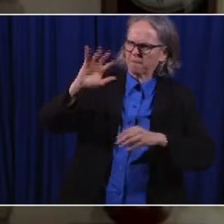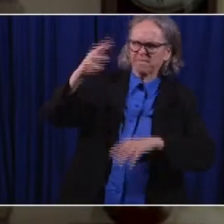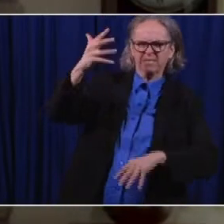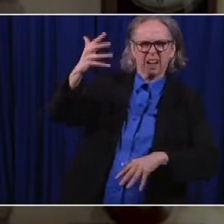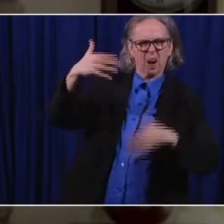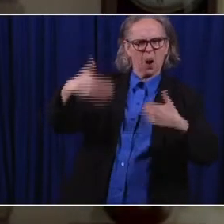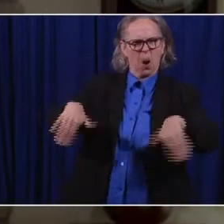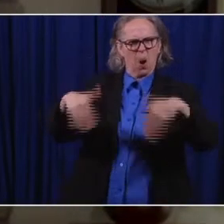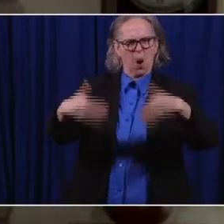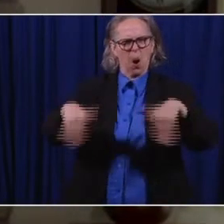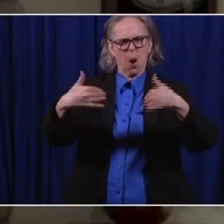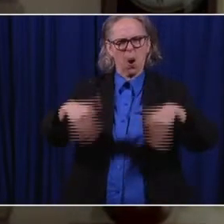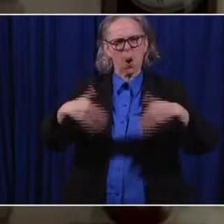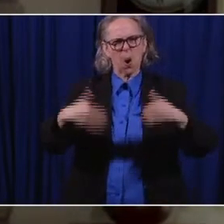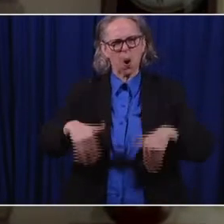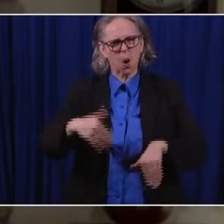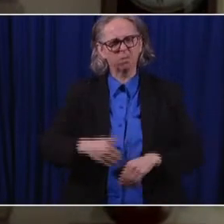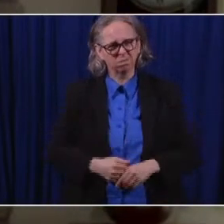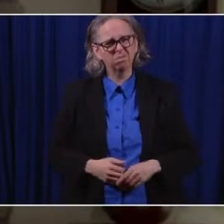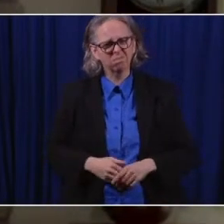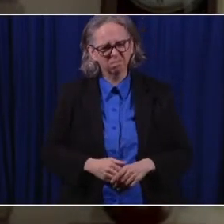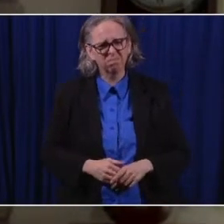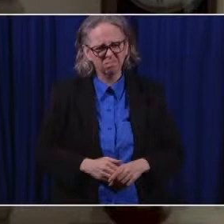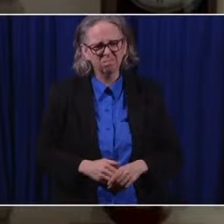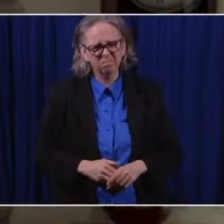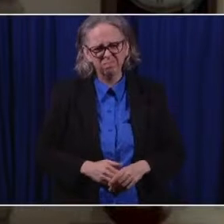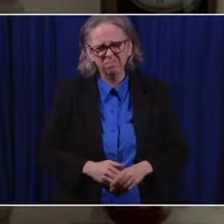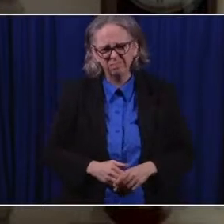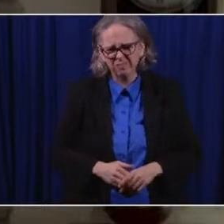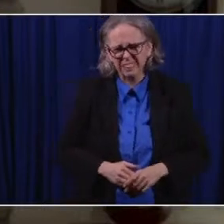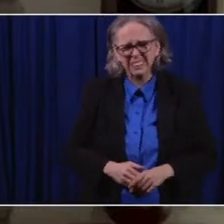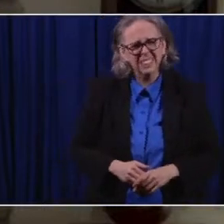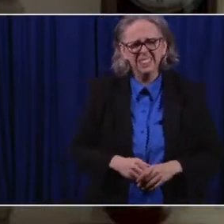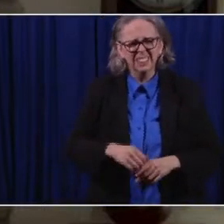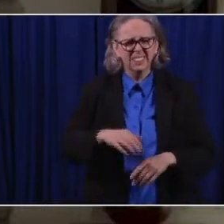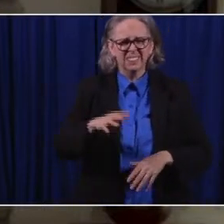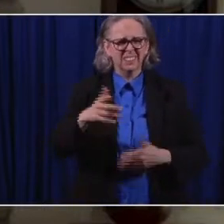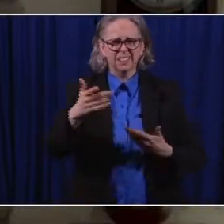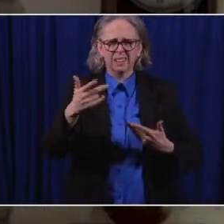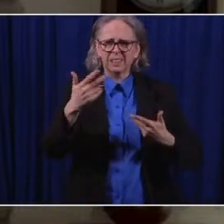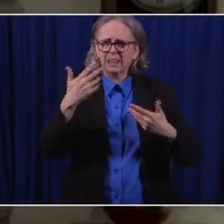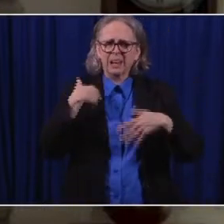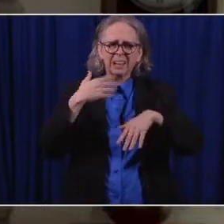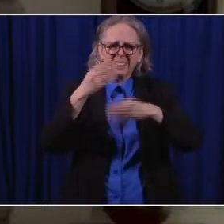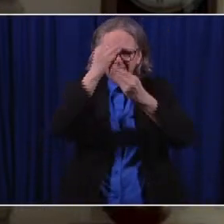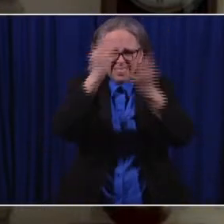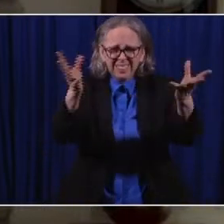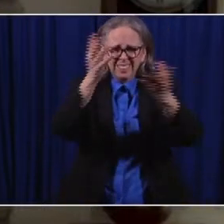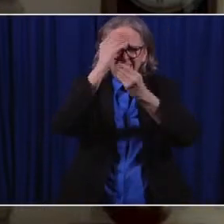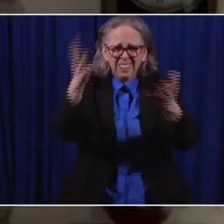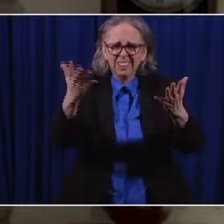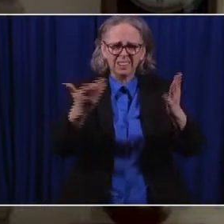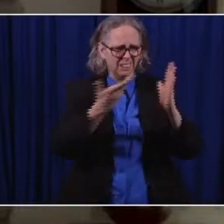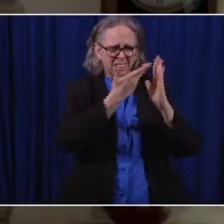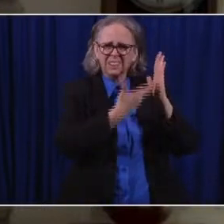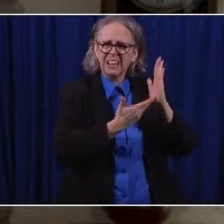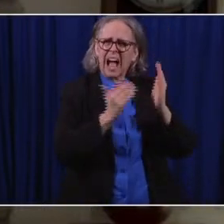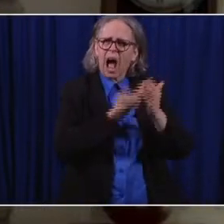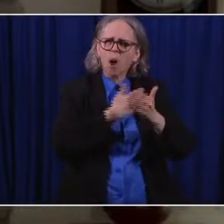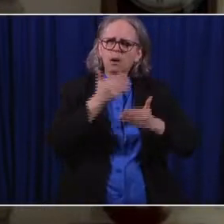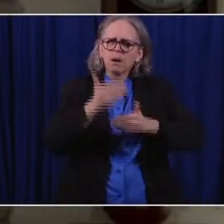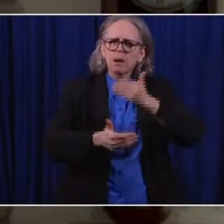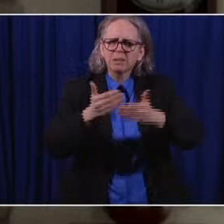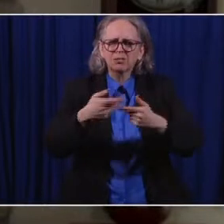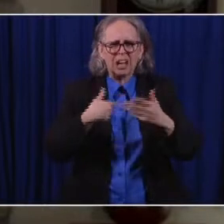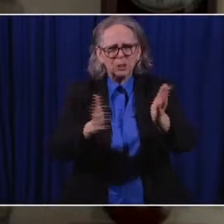Again, we have put out the protocols, and if we can get people to follow the protocols, and look,